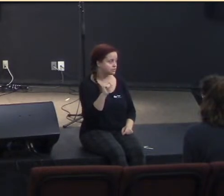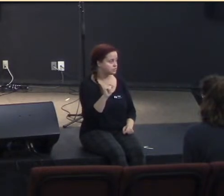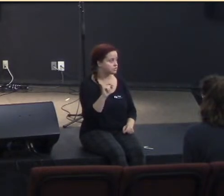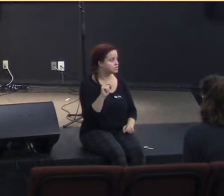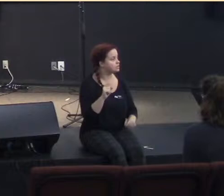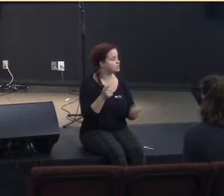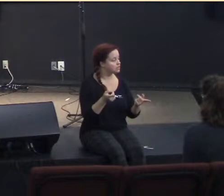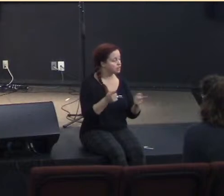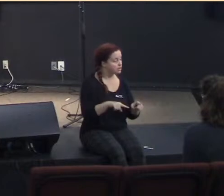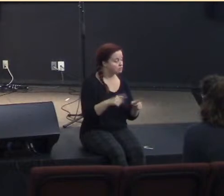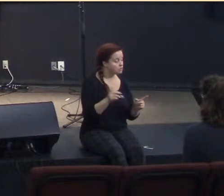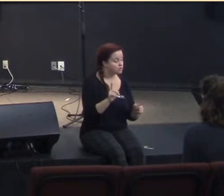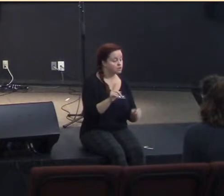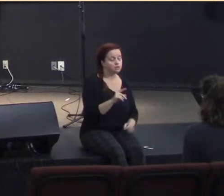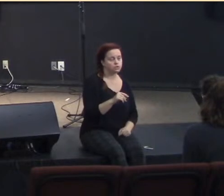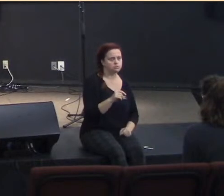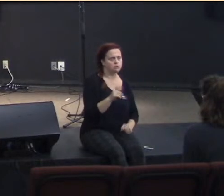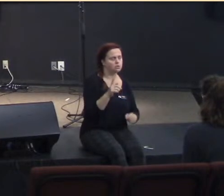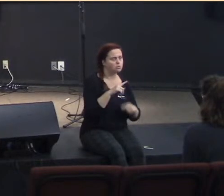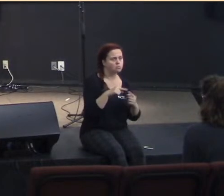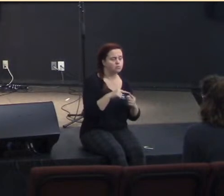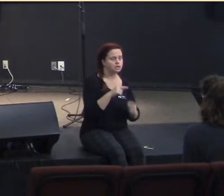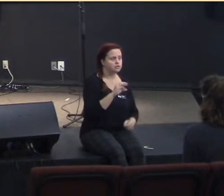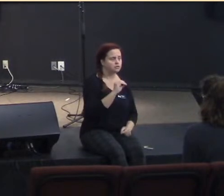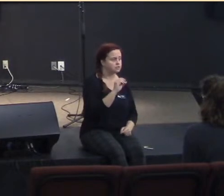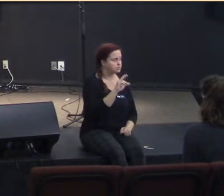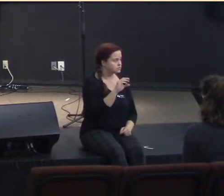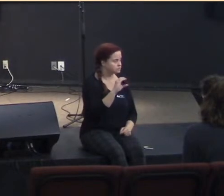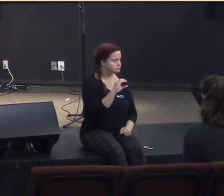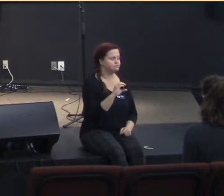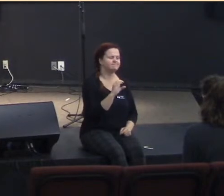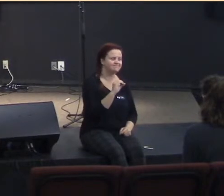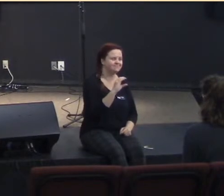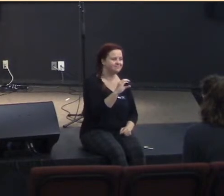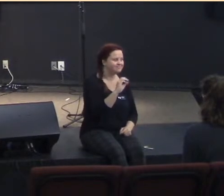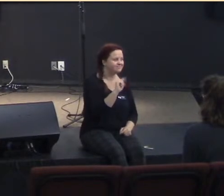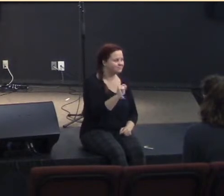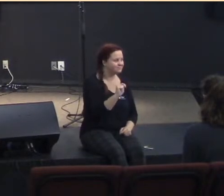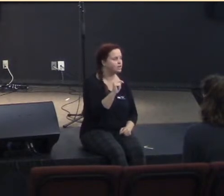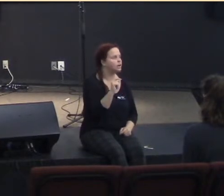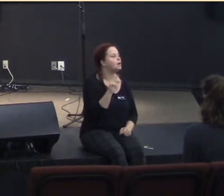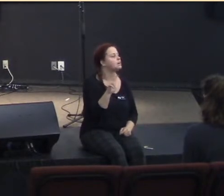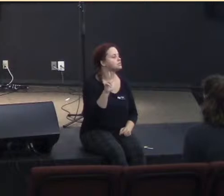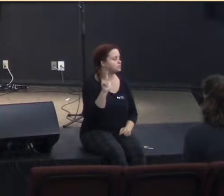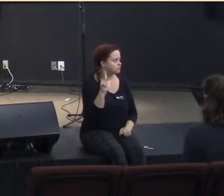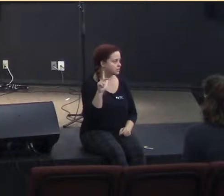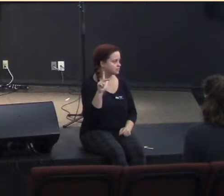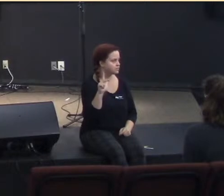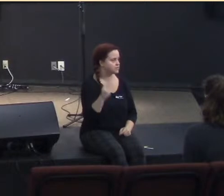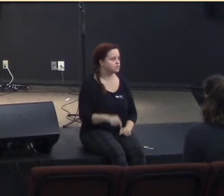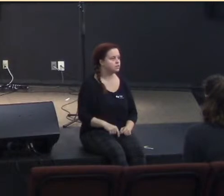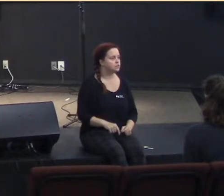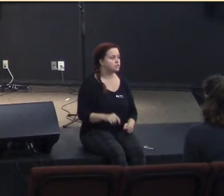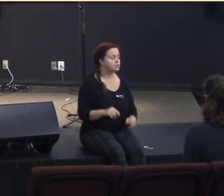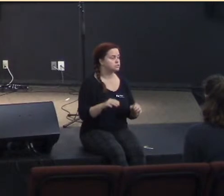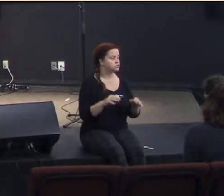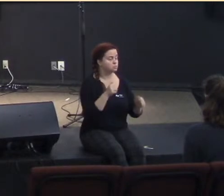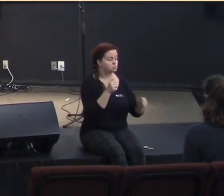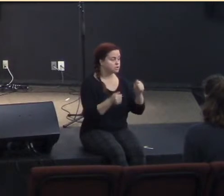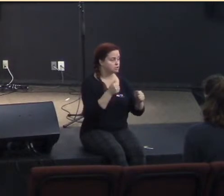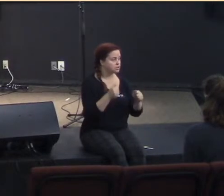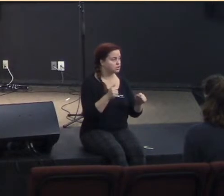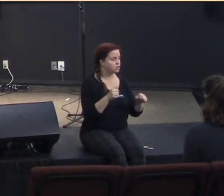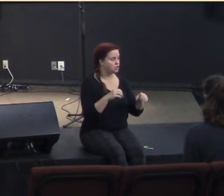really excited. This is one of my favorite events that we do. There's going to be a trunk decorating contest, and then there'll